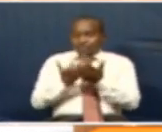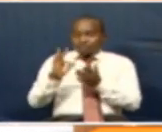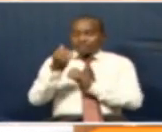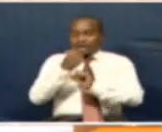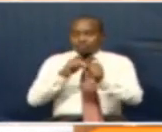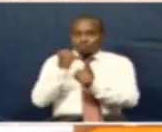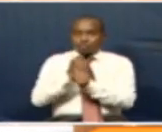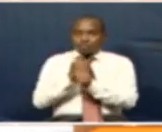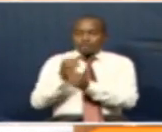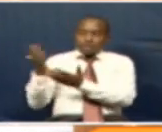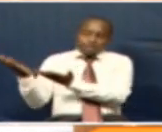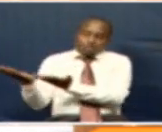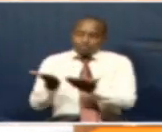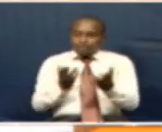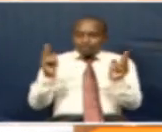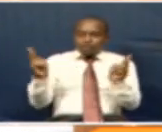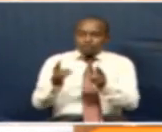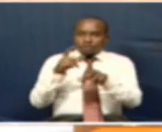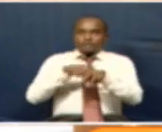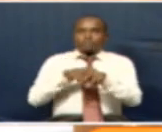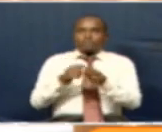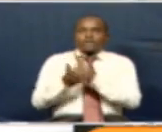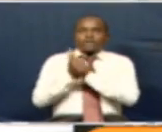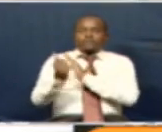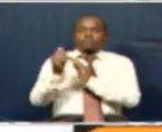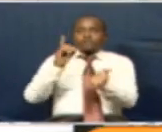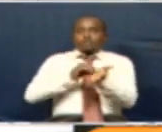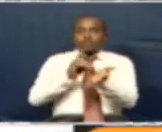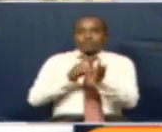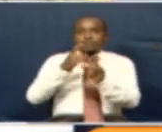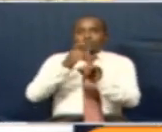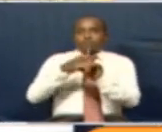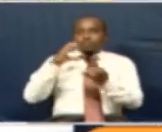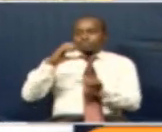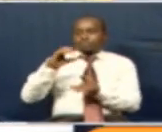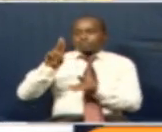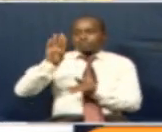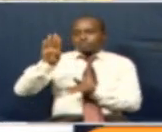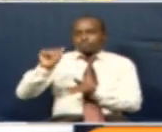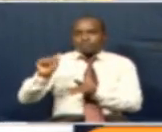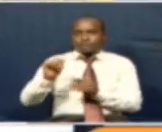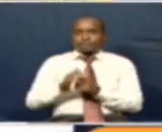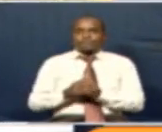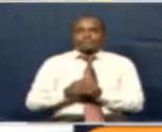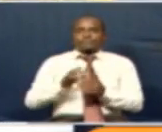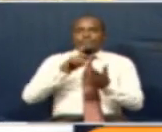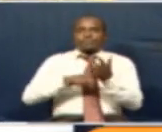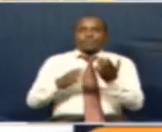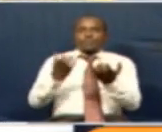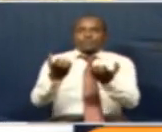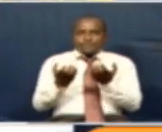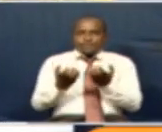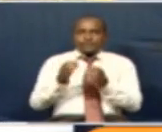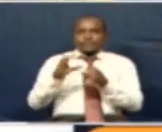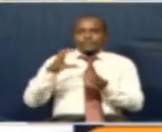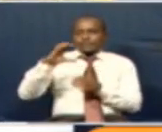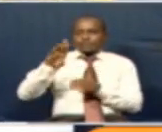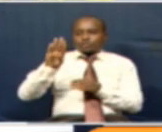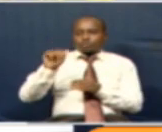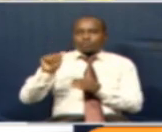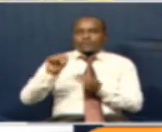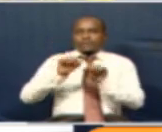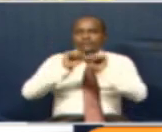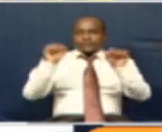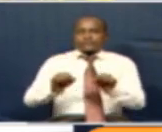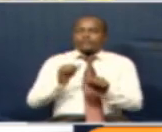in for a short period specialized doctors from Cuba. What we need is the Cuban system, not the Cuban doctors.